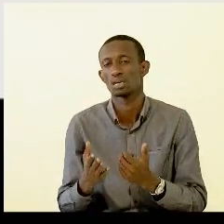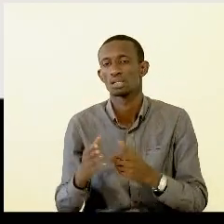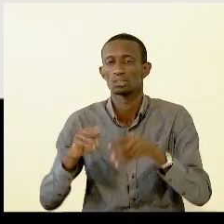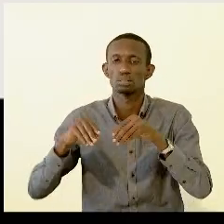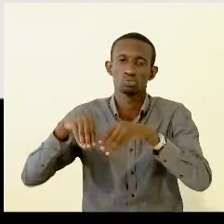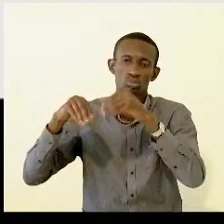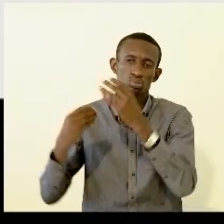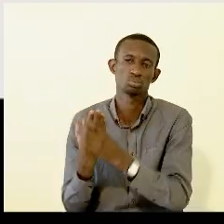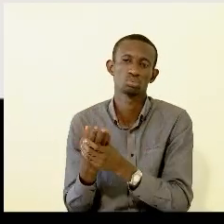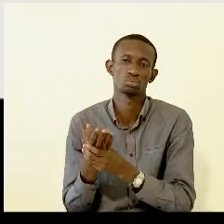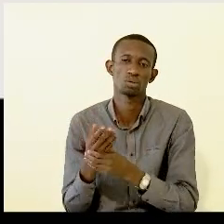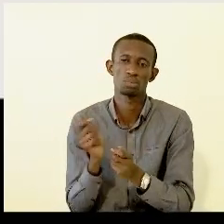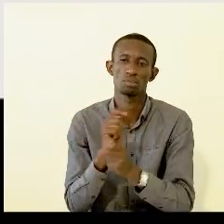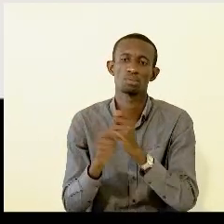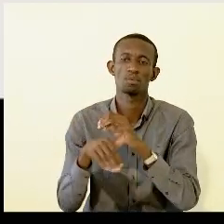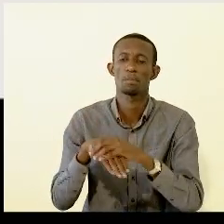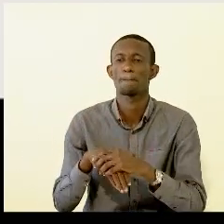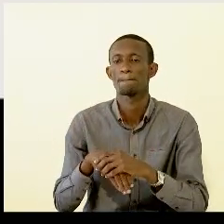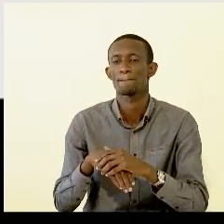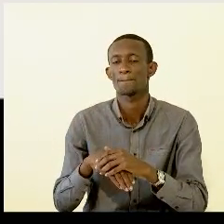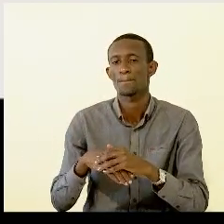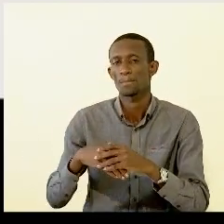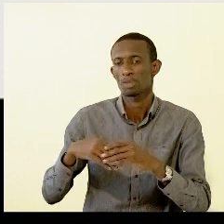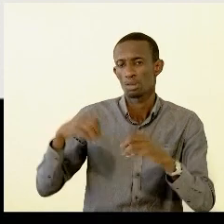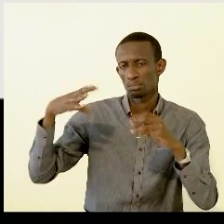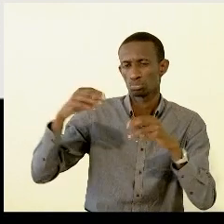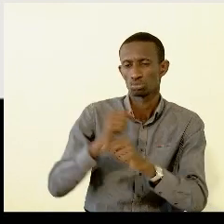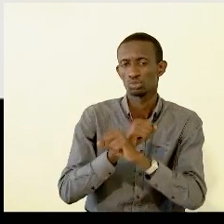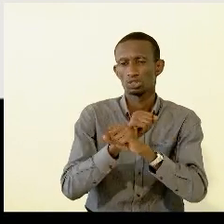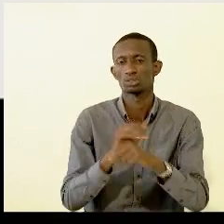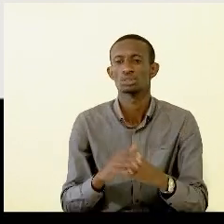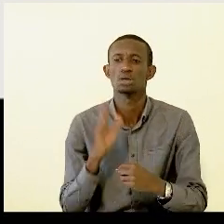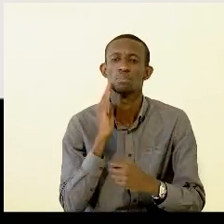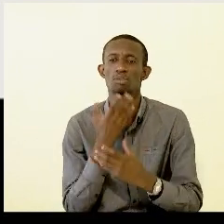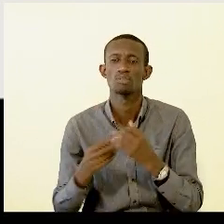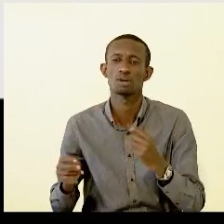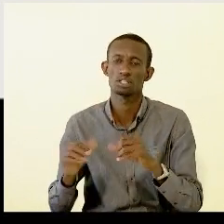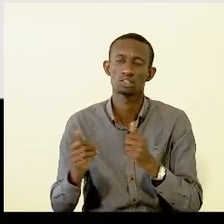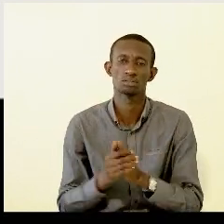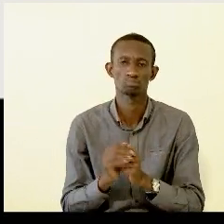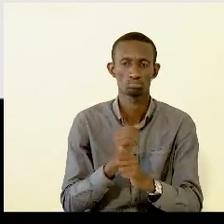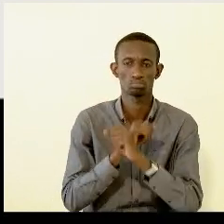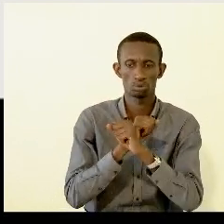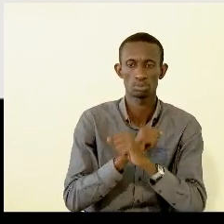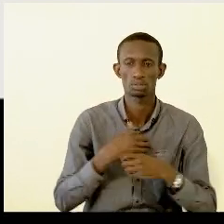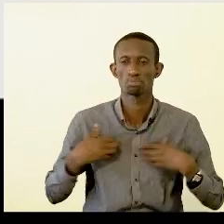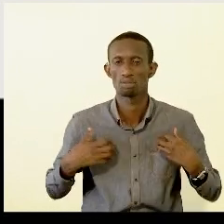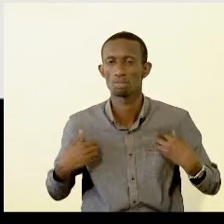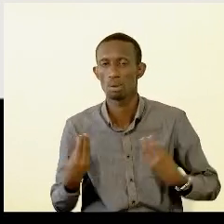to prevent excessive loss of water and also to avoid animals eating